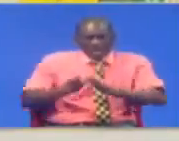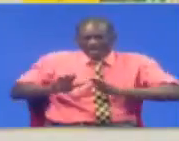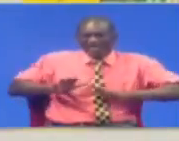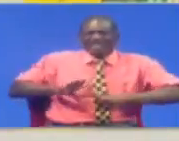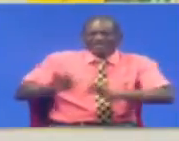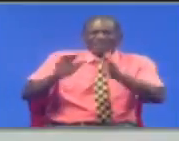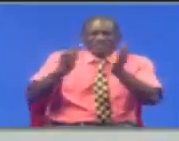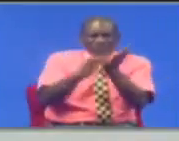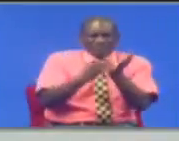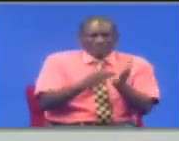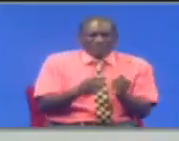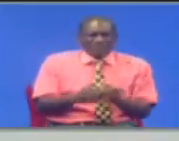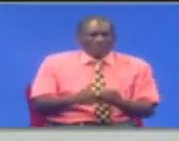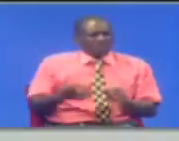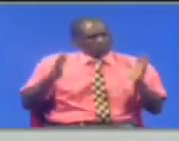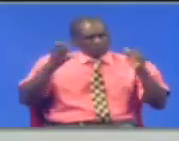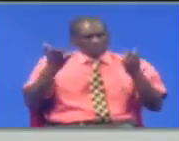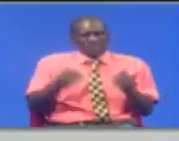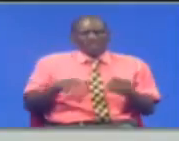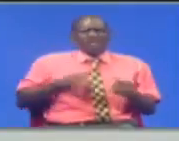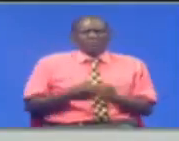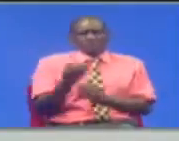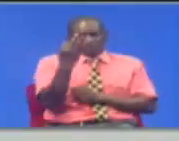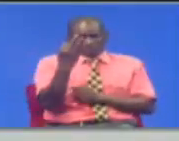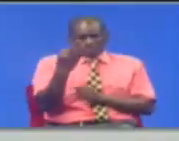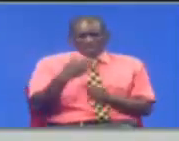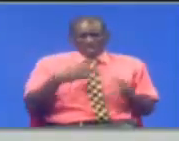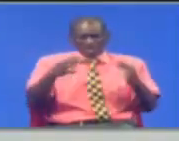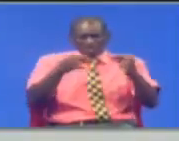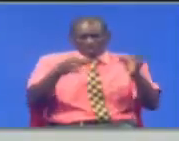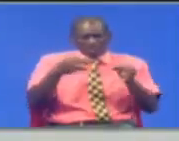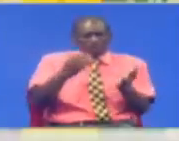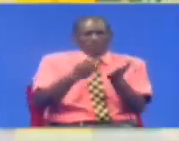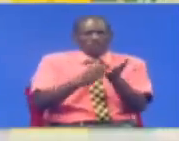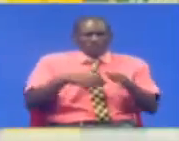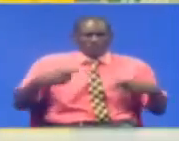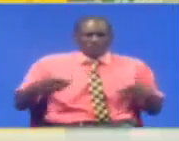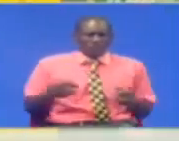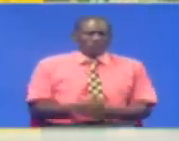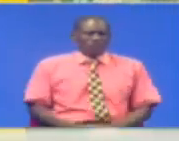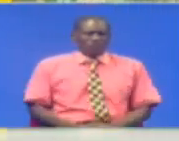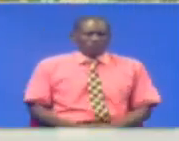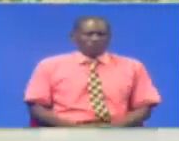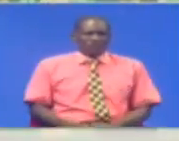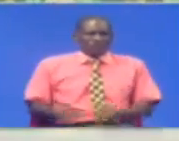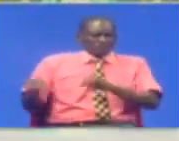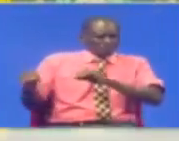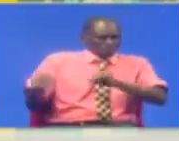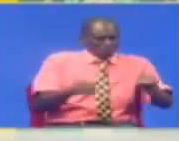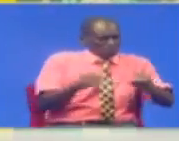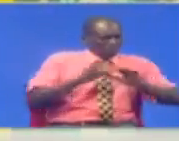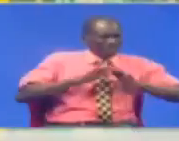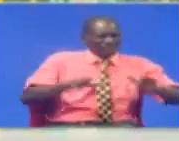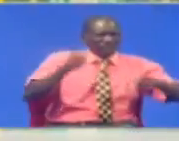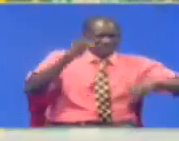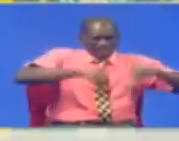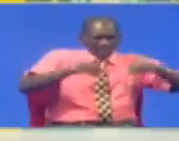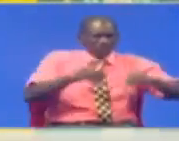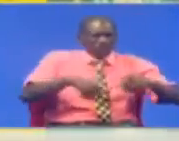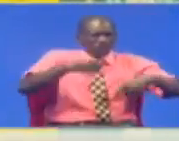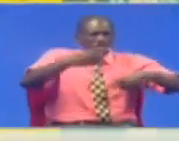I should have a party. The mother of three had this message for Ugandans. Move away from the elections, move